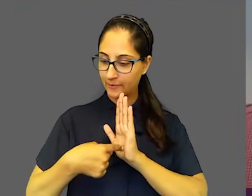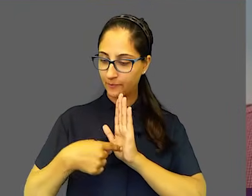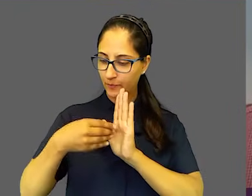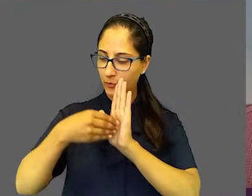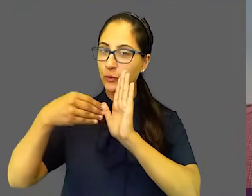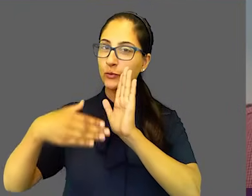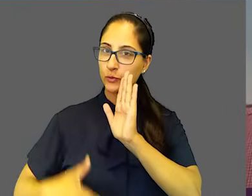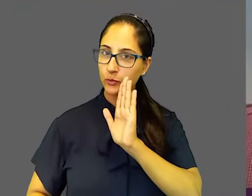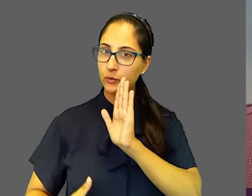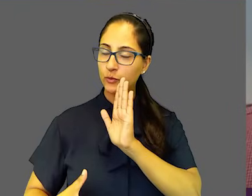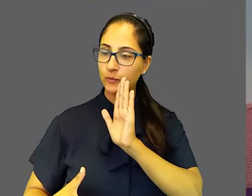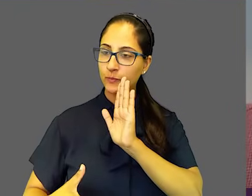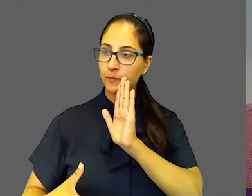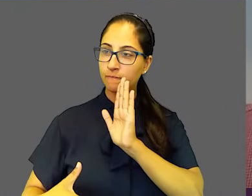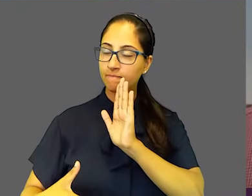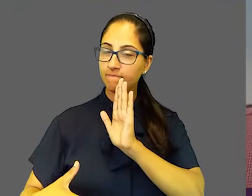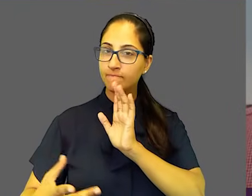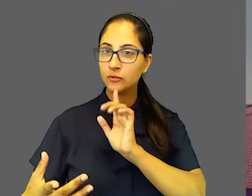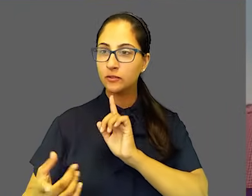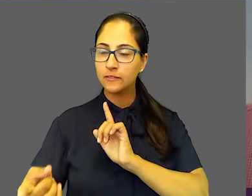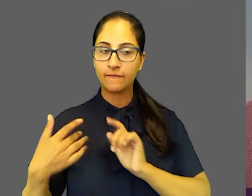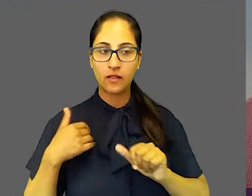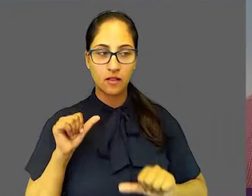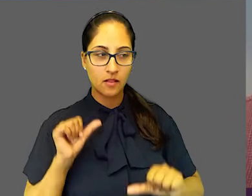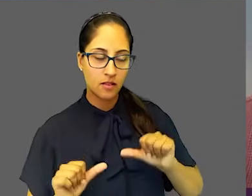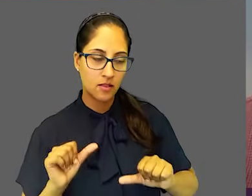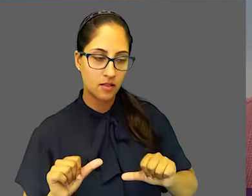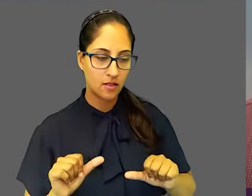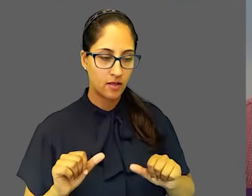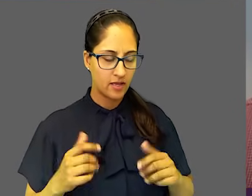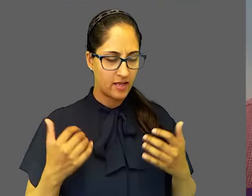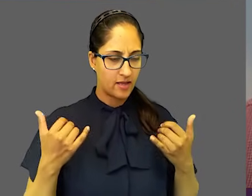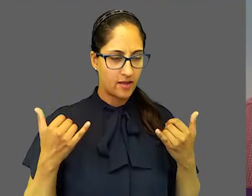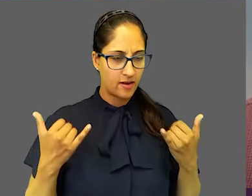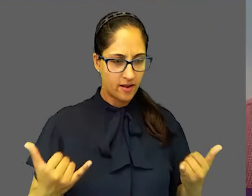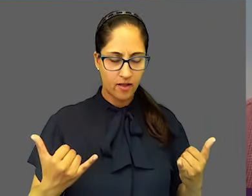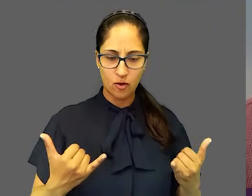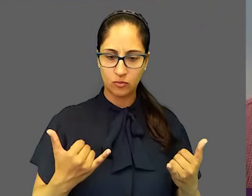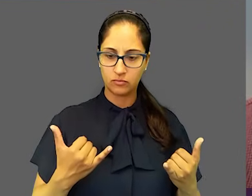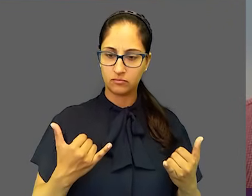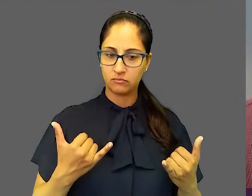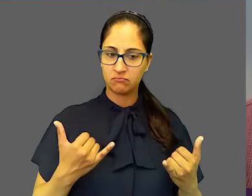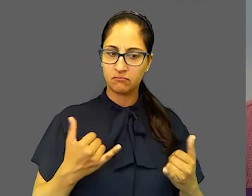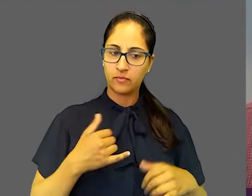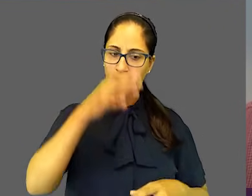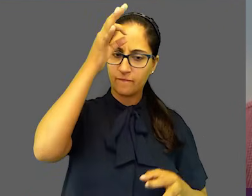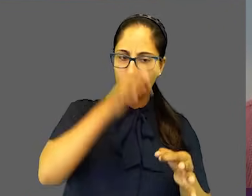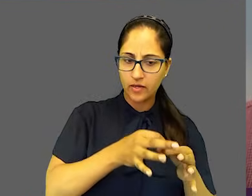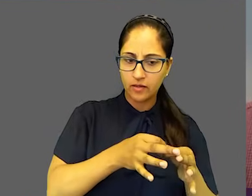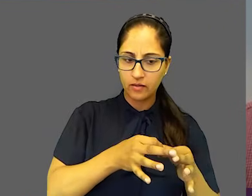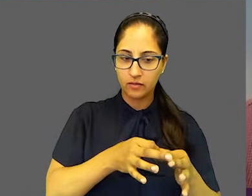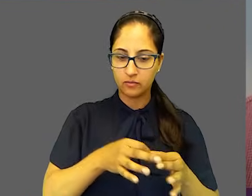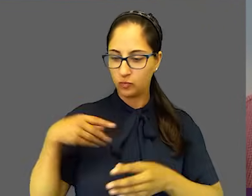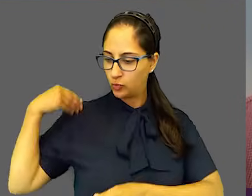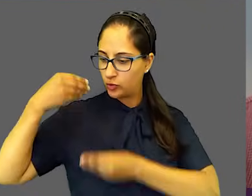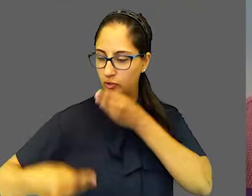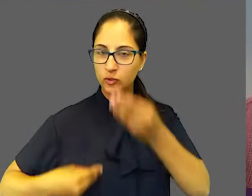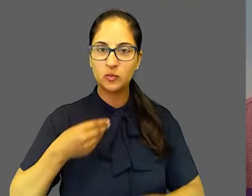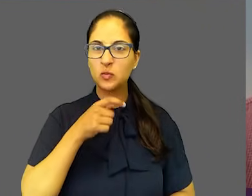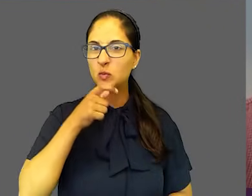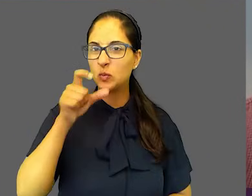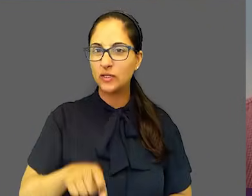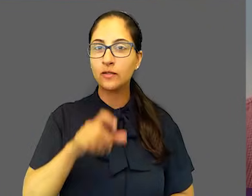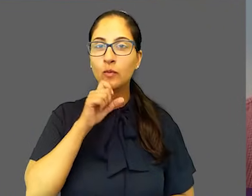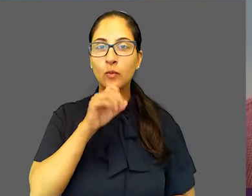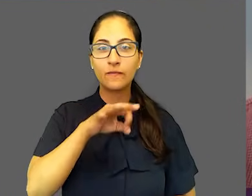in our world today. We don't need faith and tradition. And so that sparked that student to reach out to me. And she